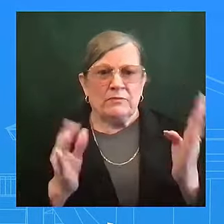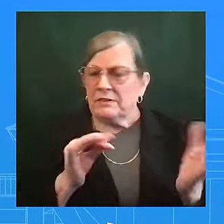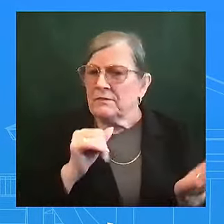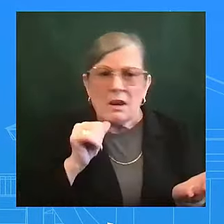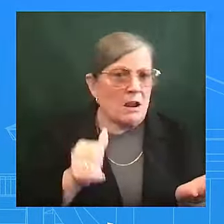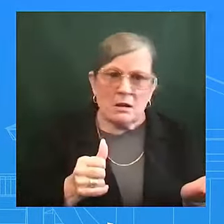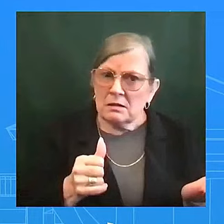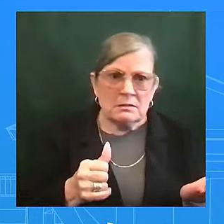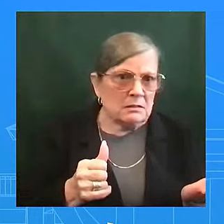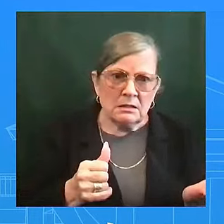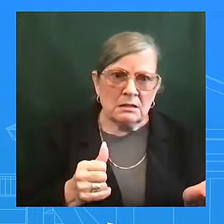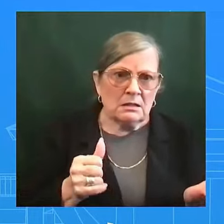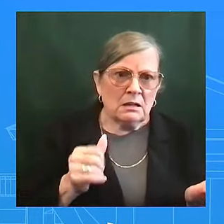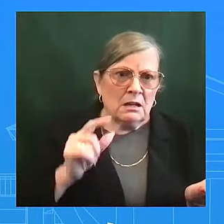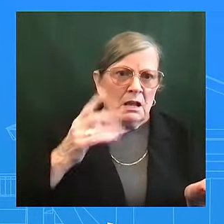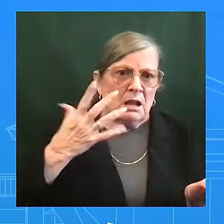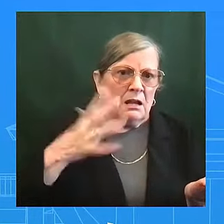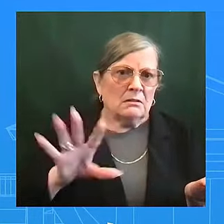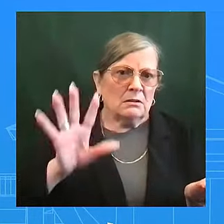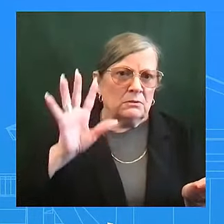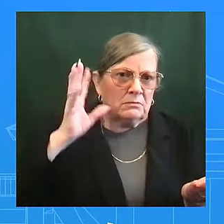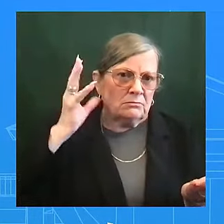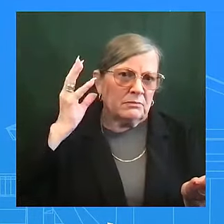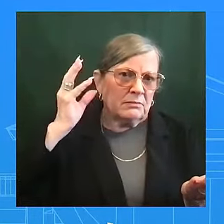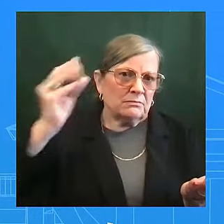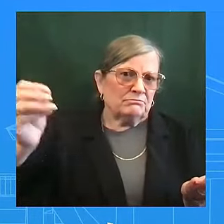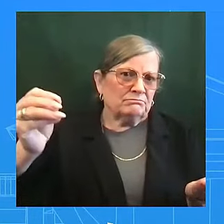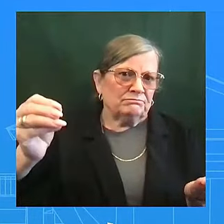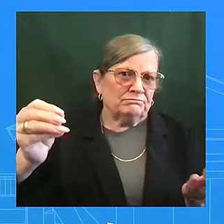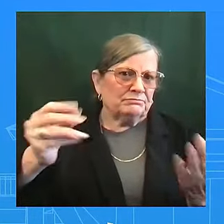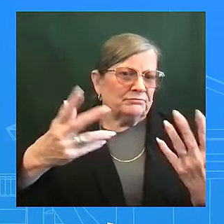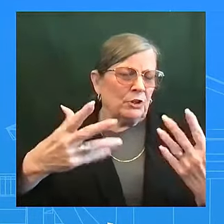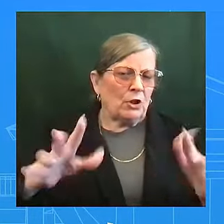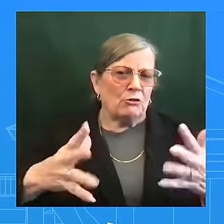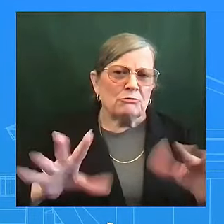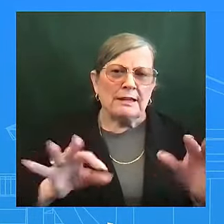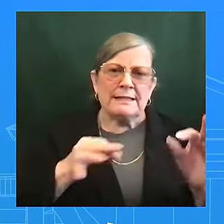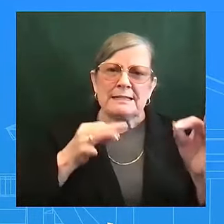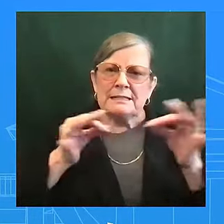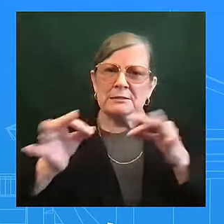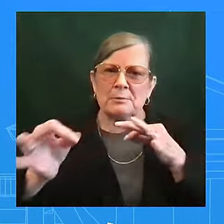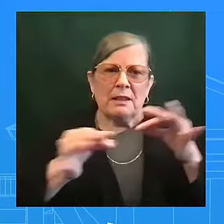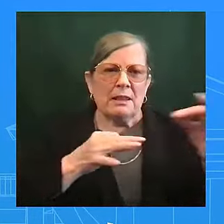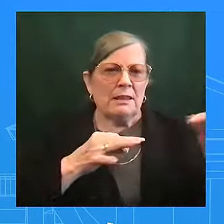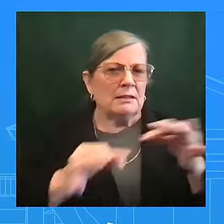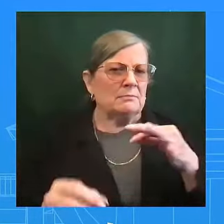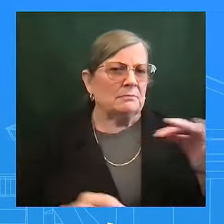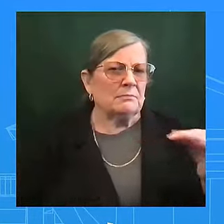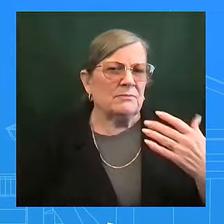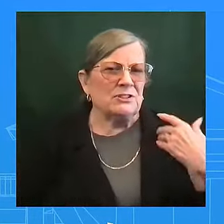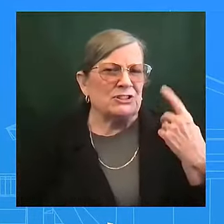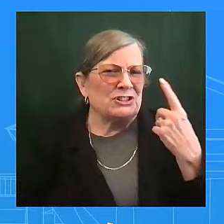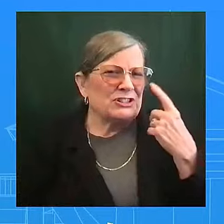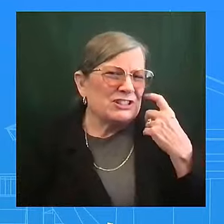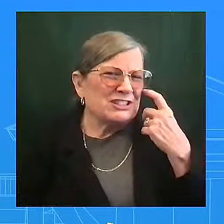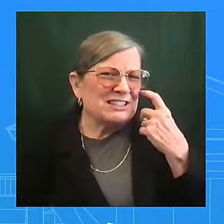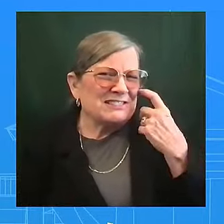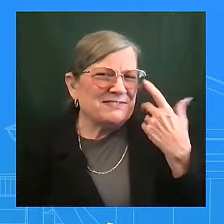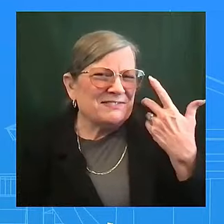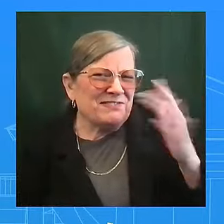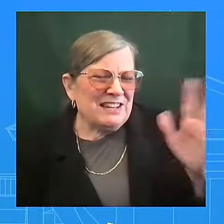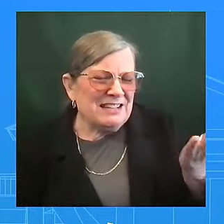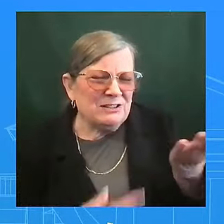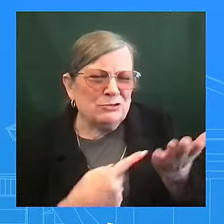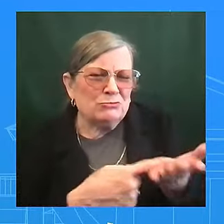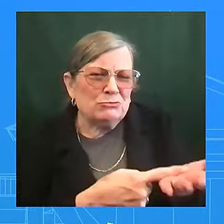as we just had the National Security Council rep here. We're coordinating with Democratic leadership on the best path forward